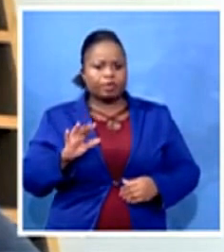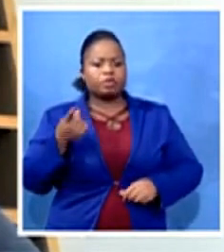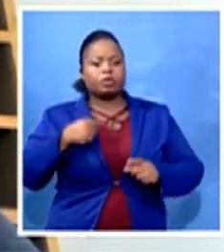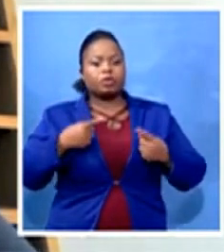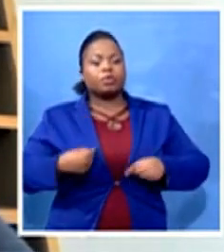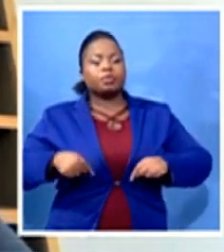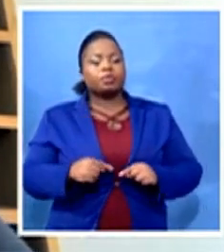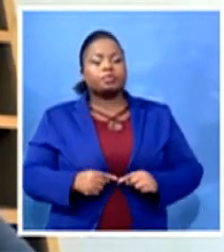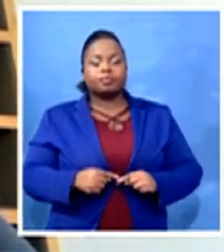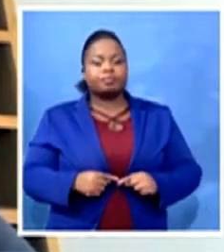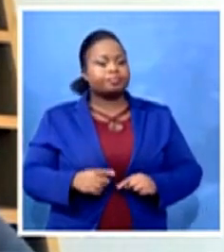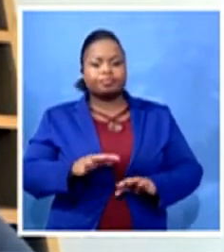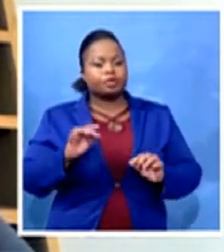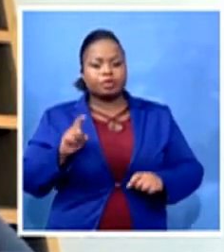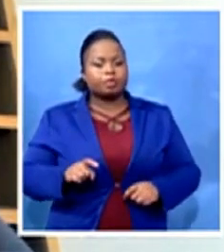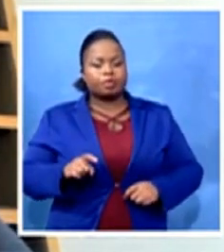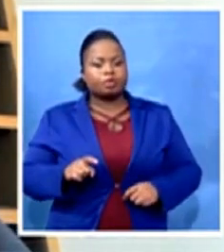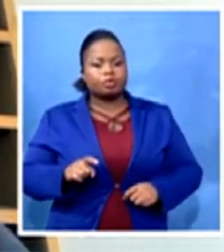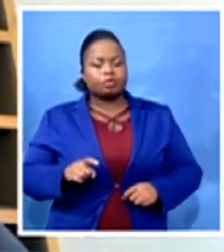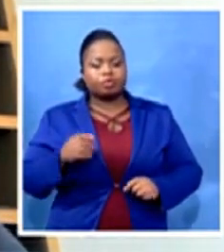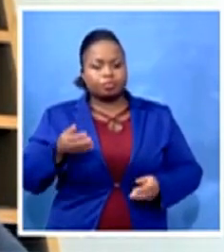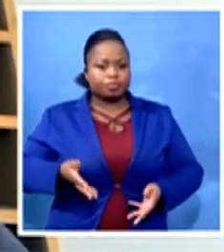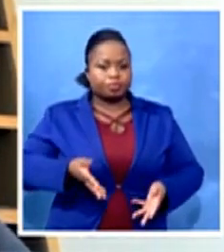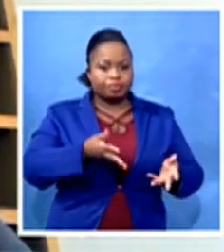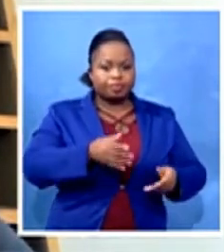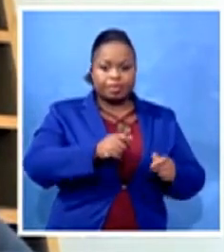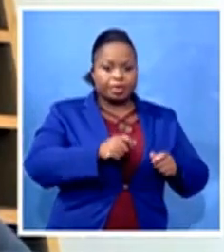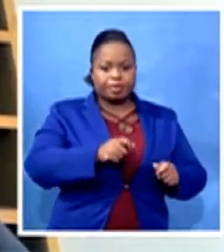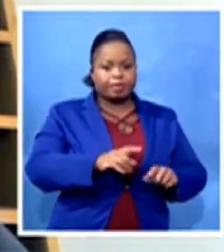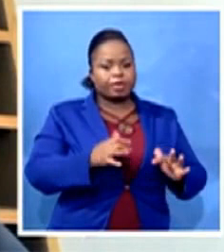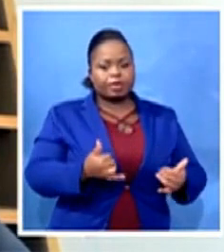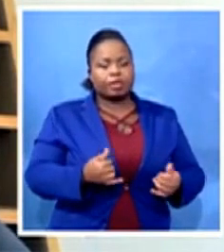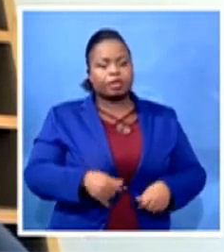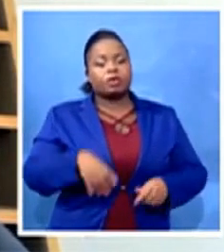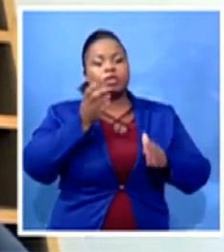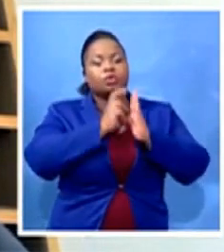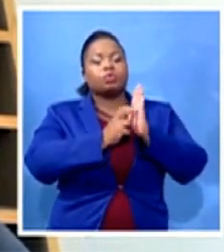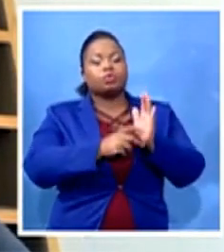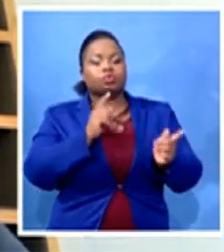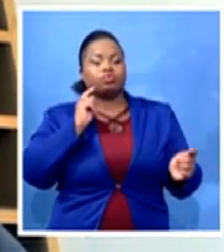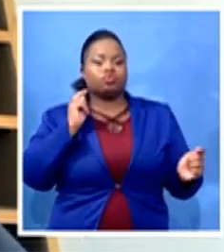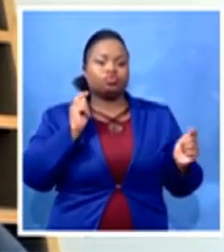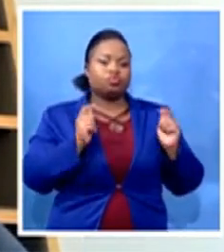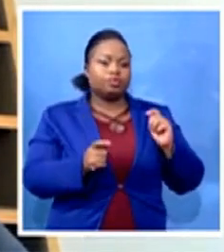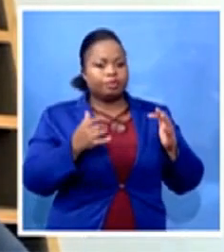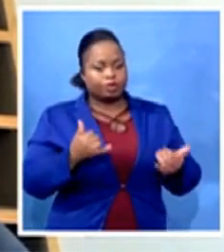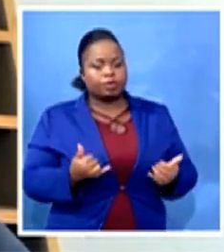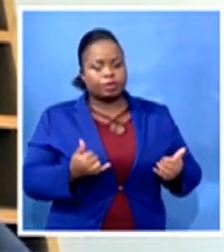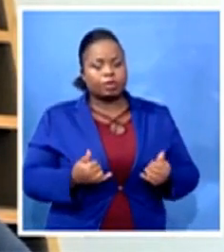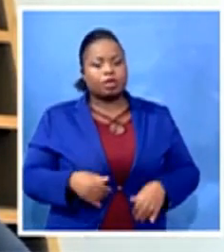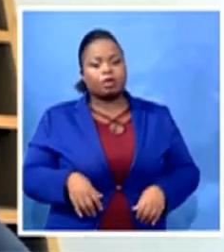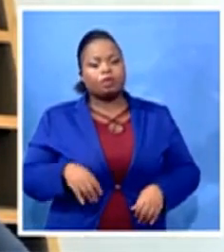anyone. Now that the new regulations have been regulated, will assist us to make sure that we